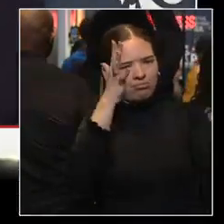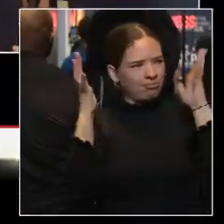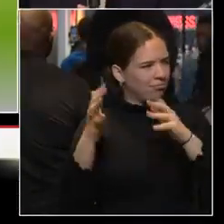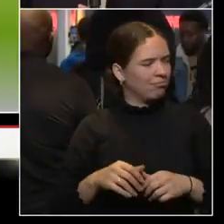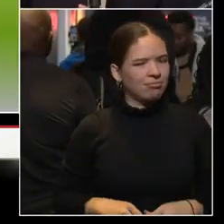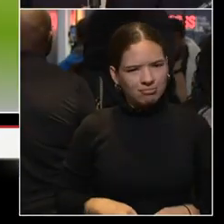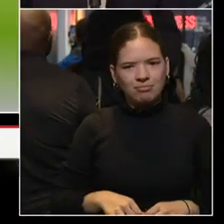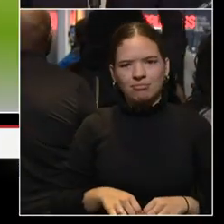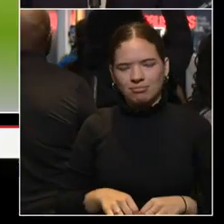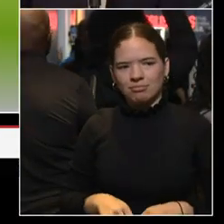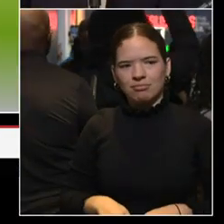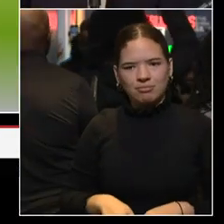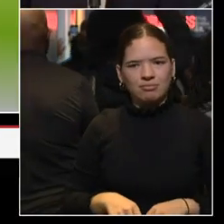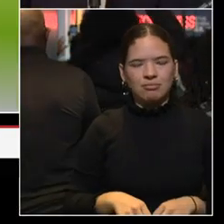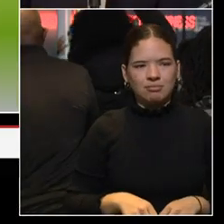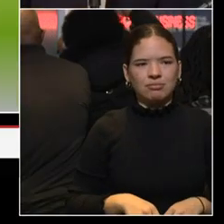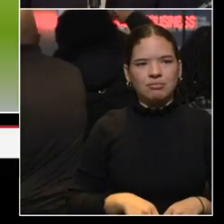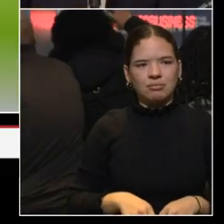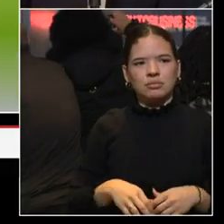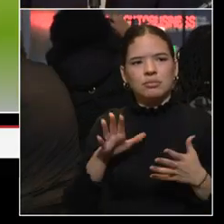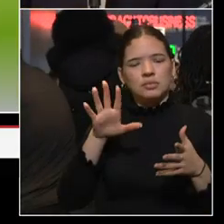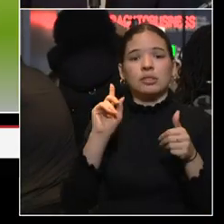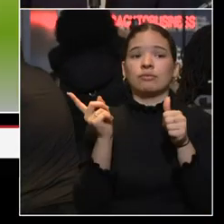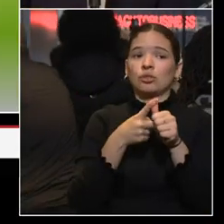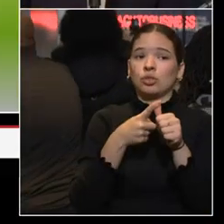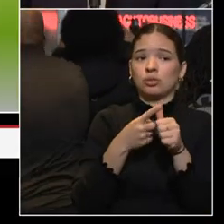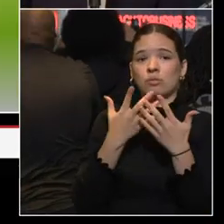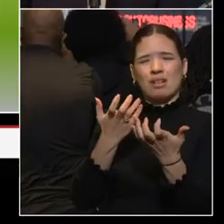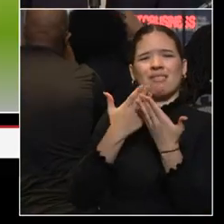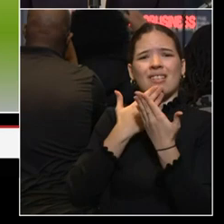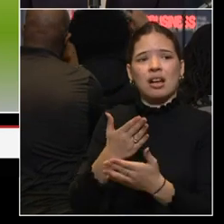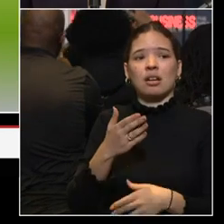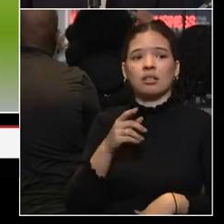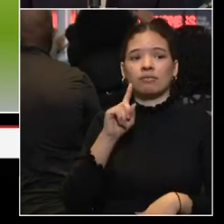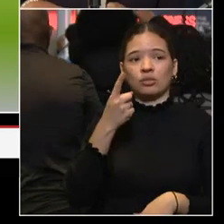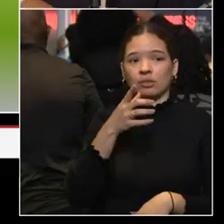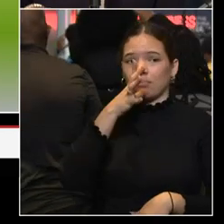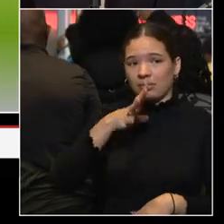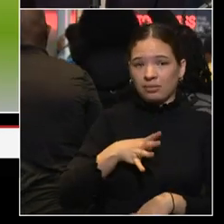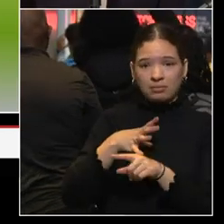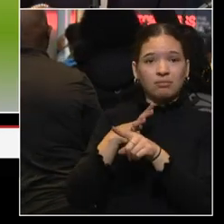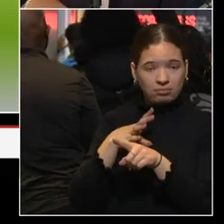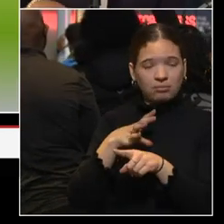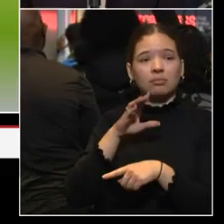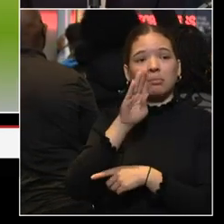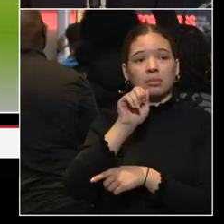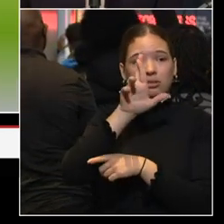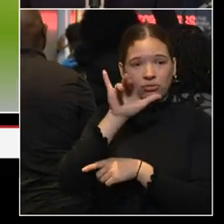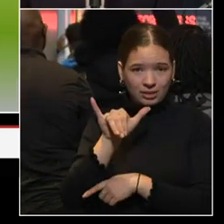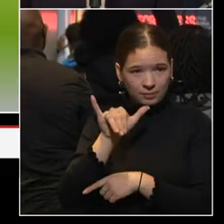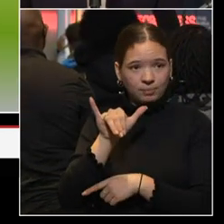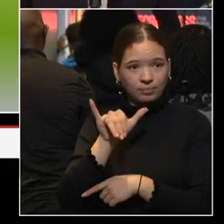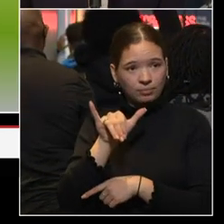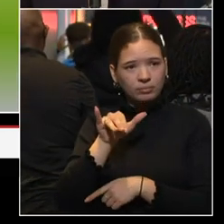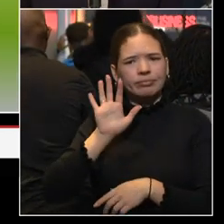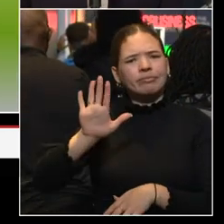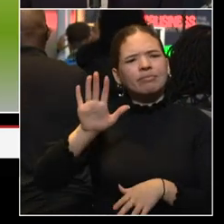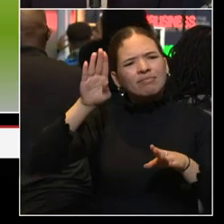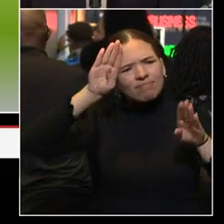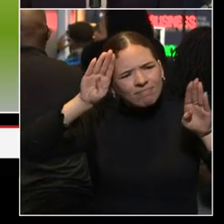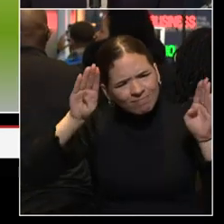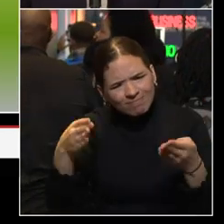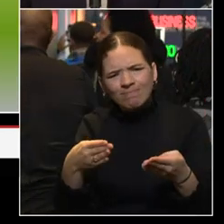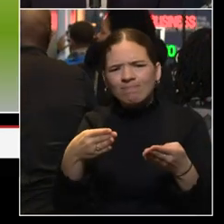am grateful to our First Lady, Cora Masters Berry, whose focus on kids and